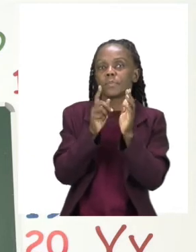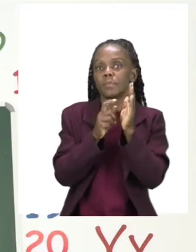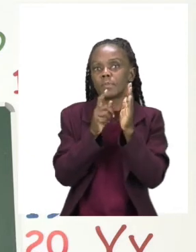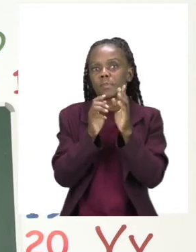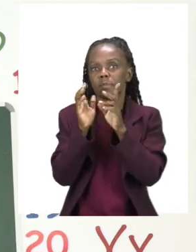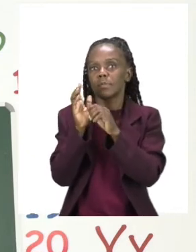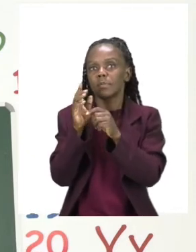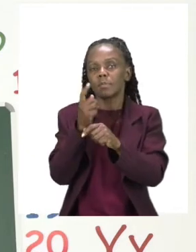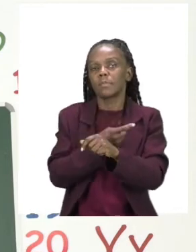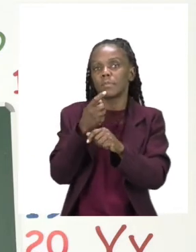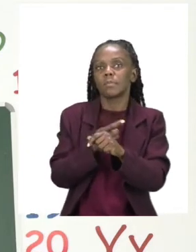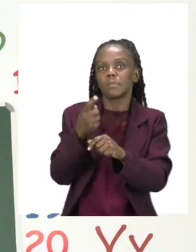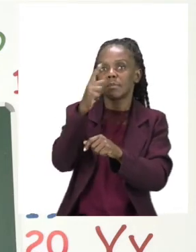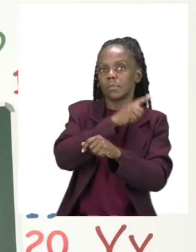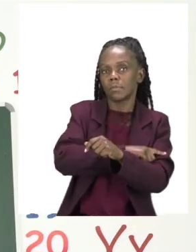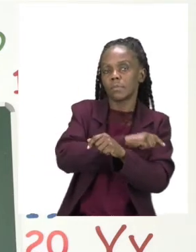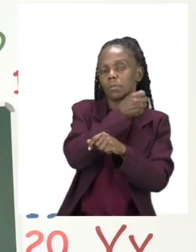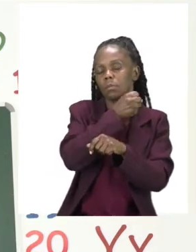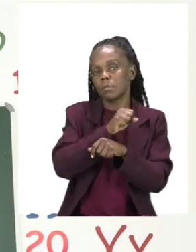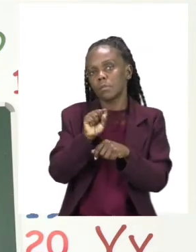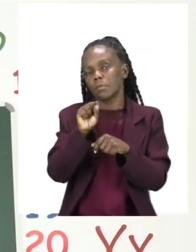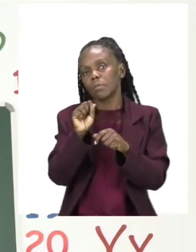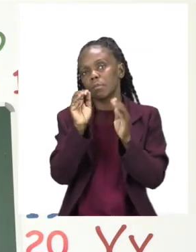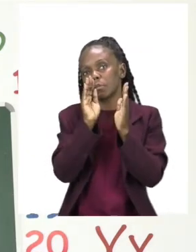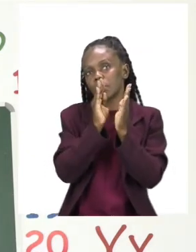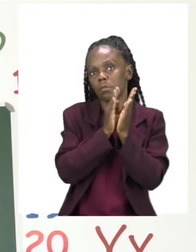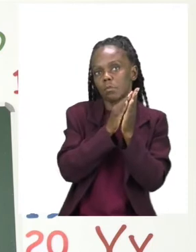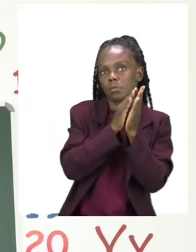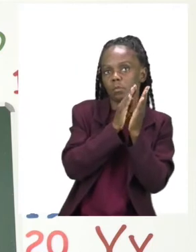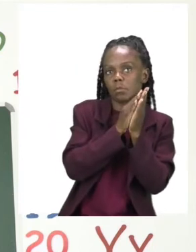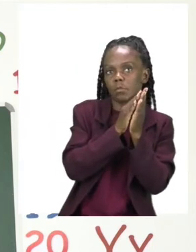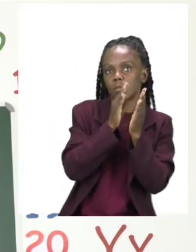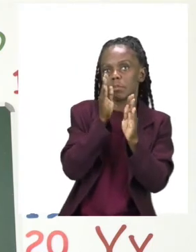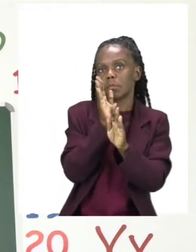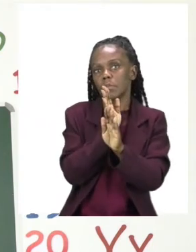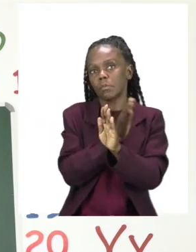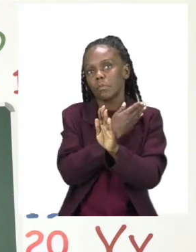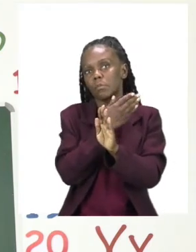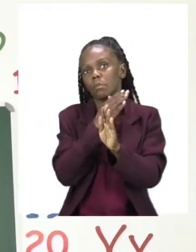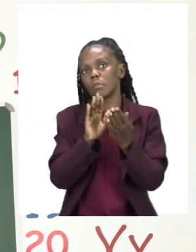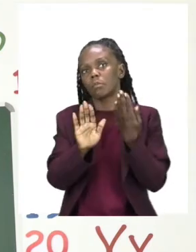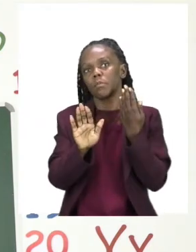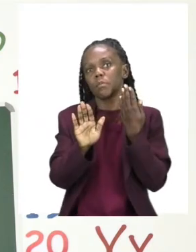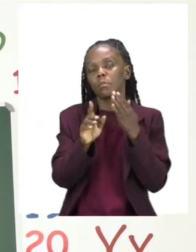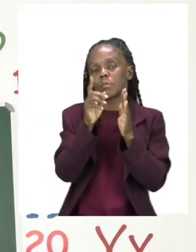Sanitize every day so the germs can stay away.